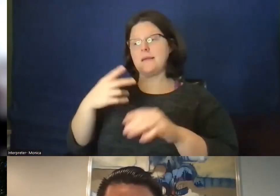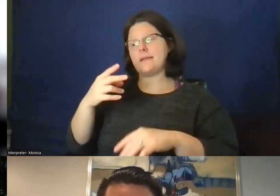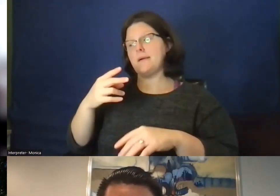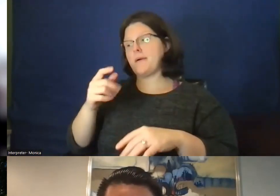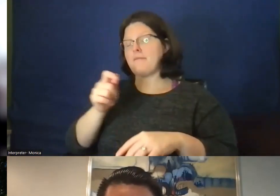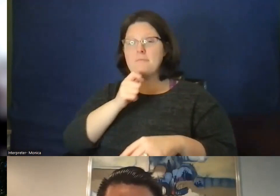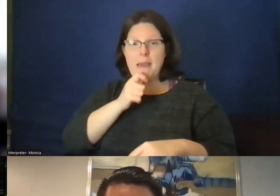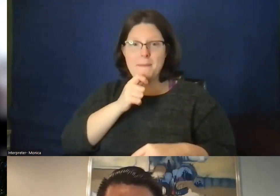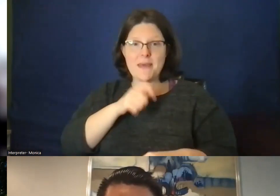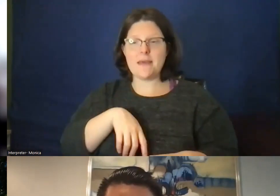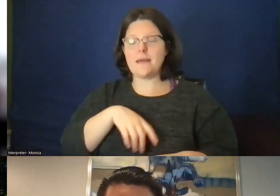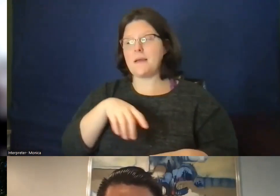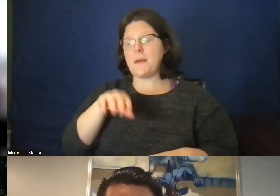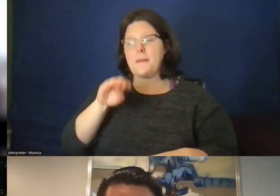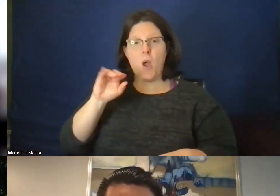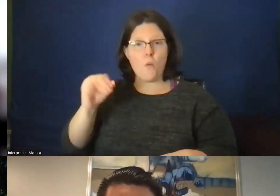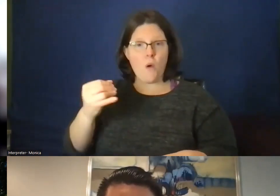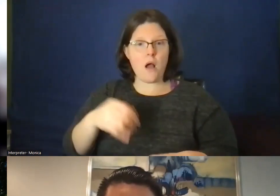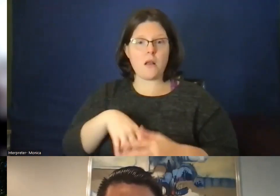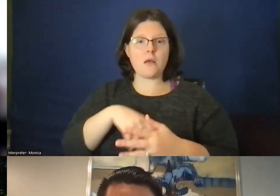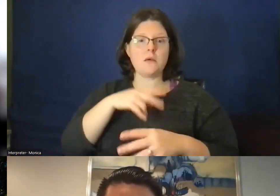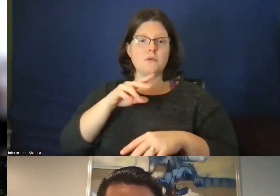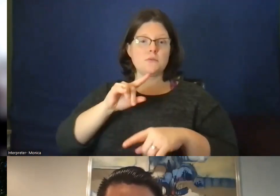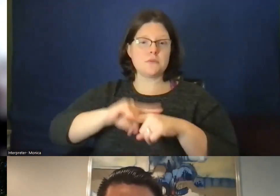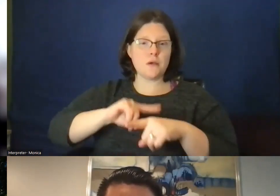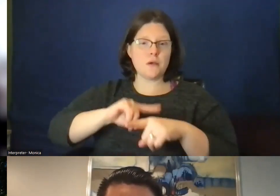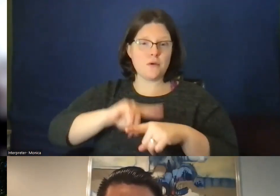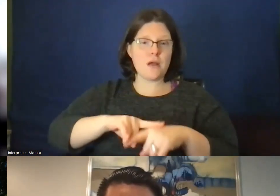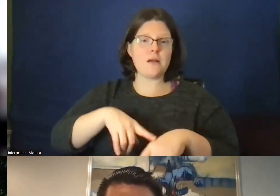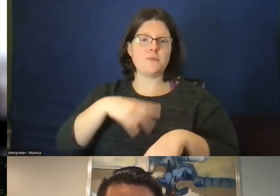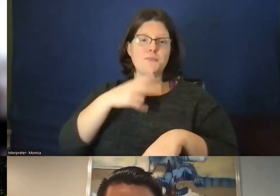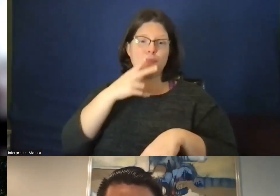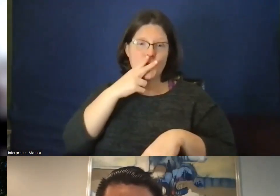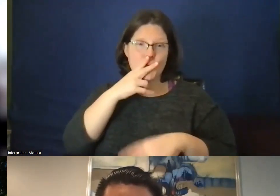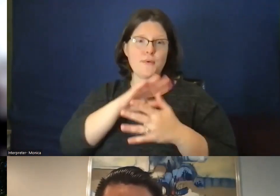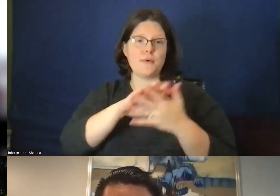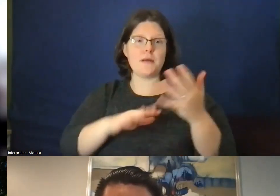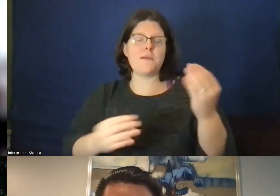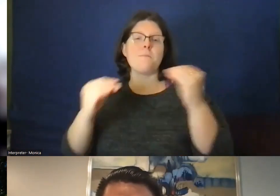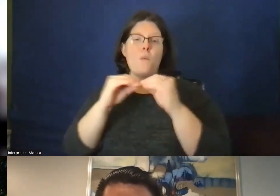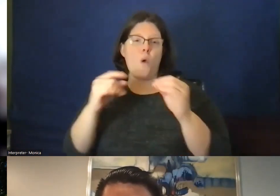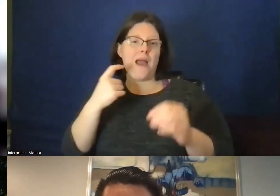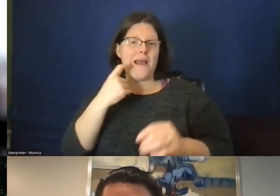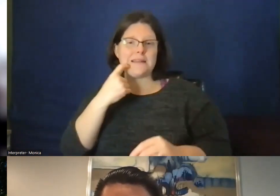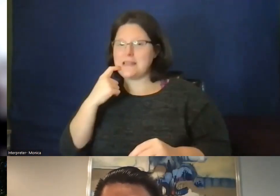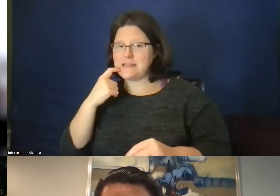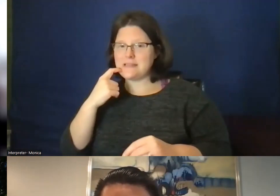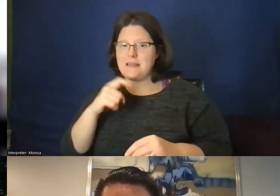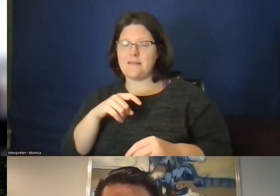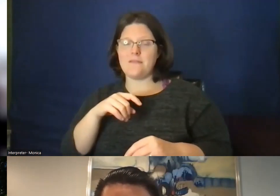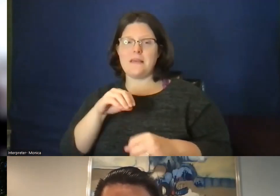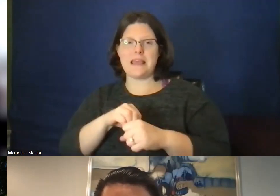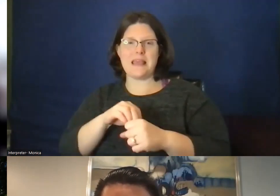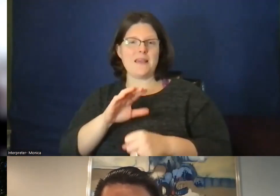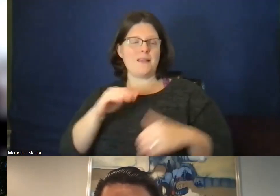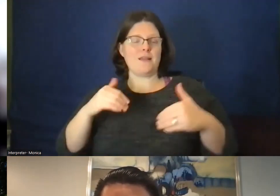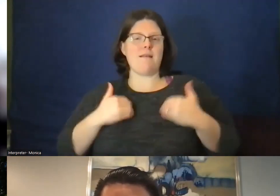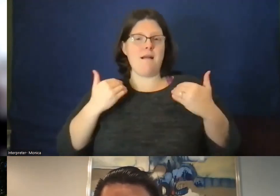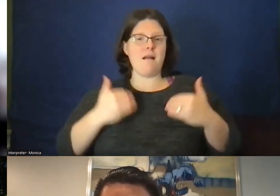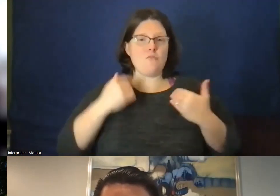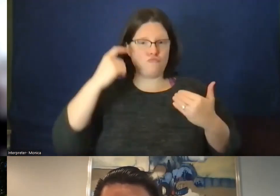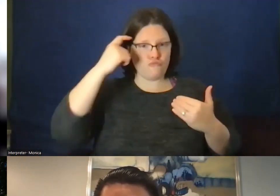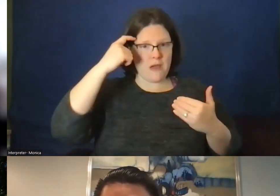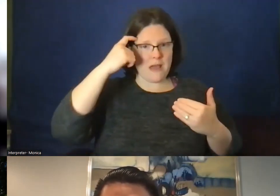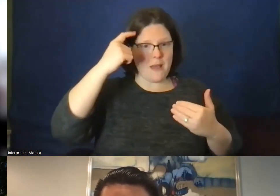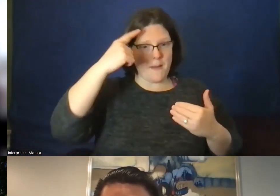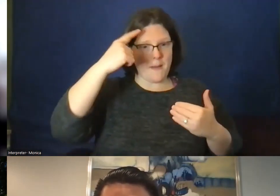using marijuana at that age is more addictive in that teenage brain because of the